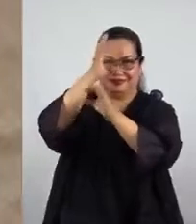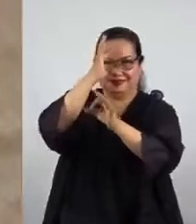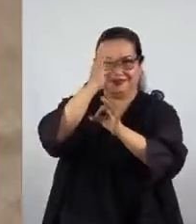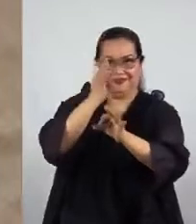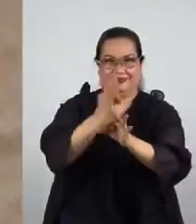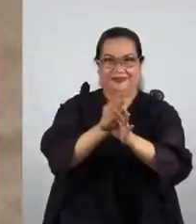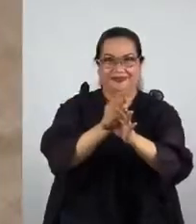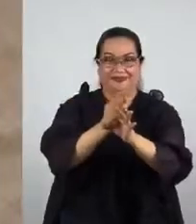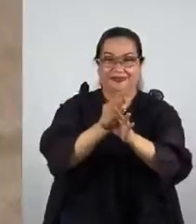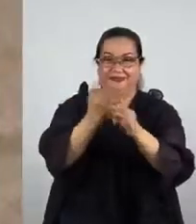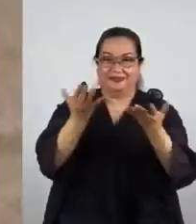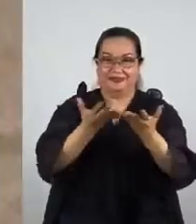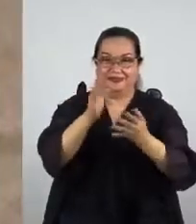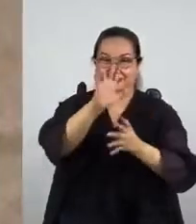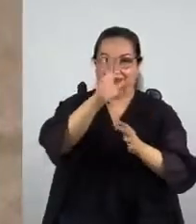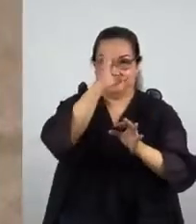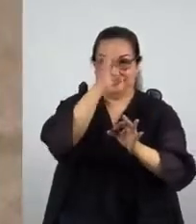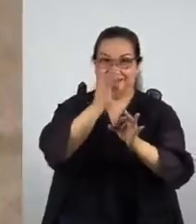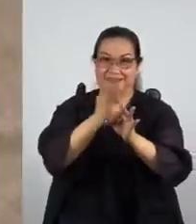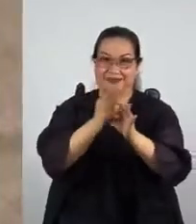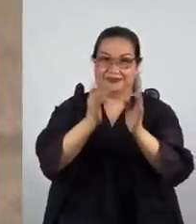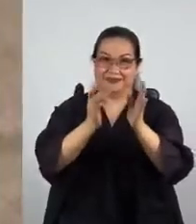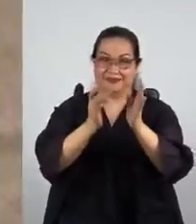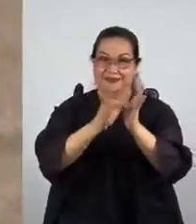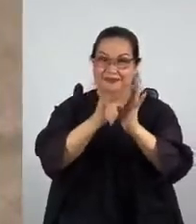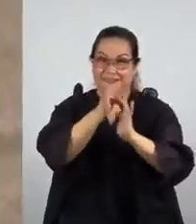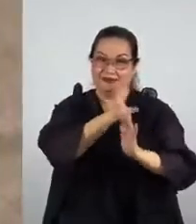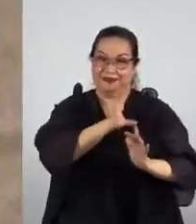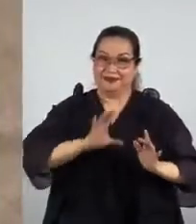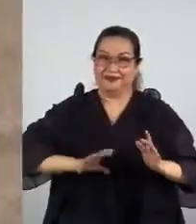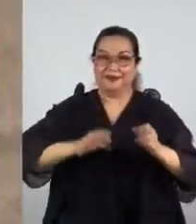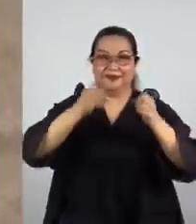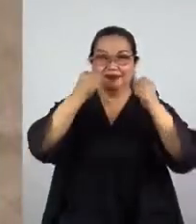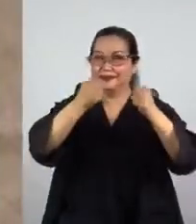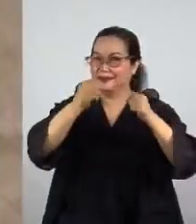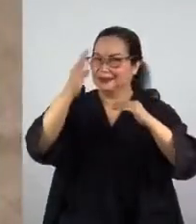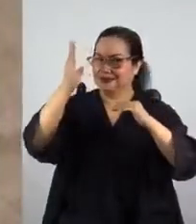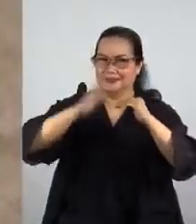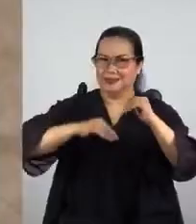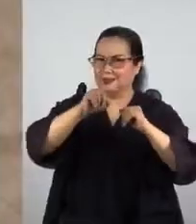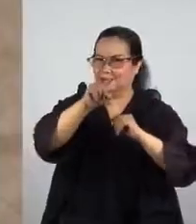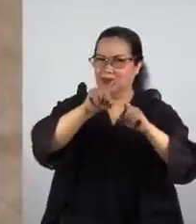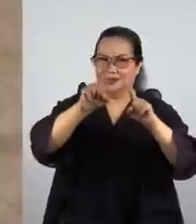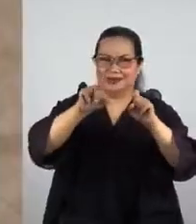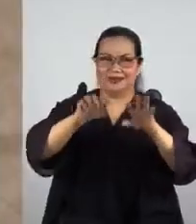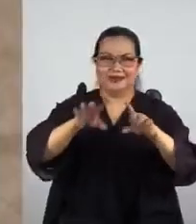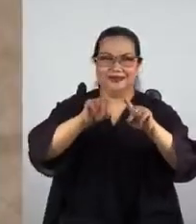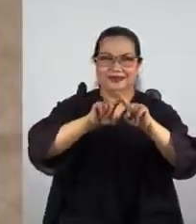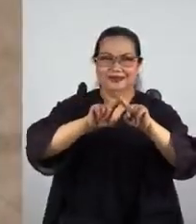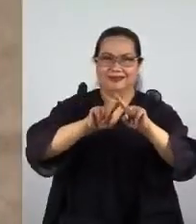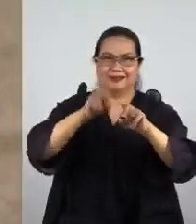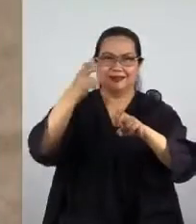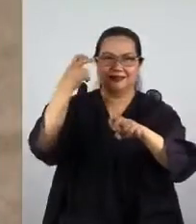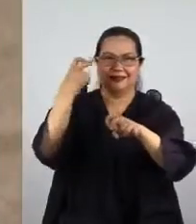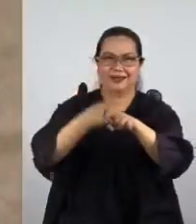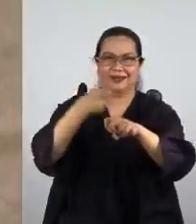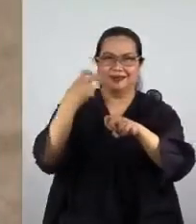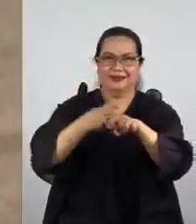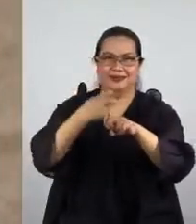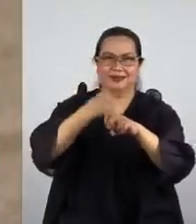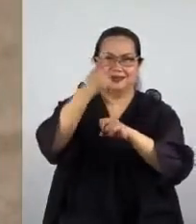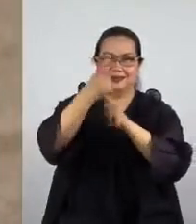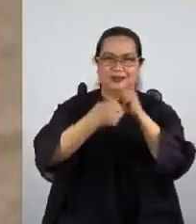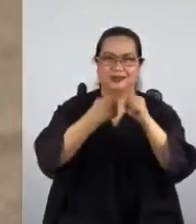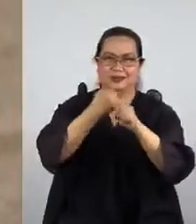You may be here today with your faith in Christ stronger than ever. You have been tested by the very difficult circumstances of the last